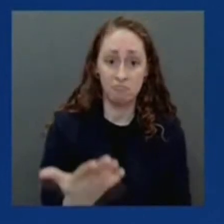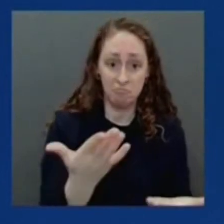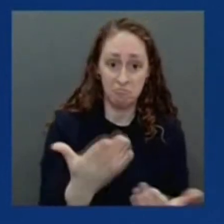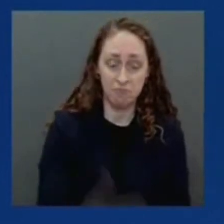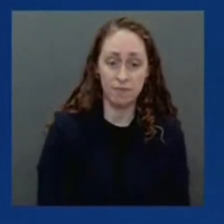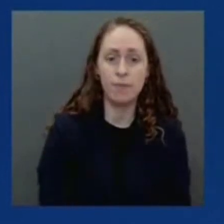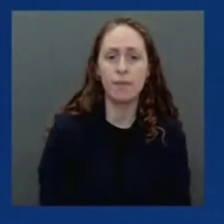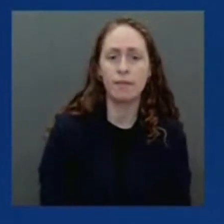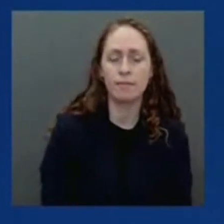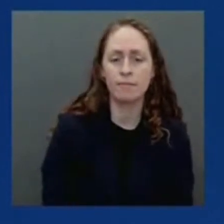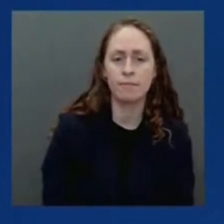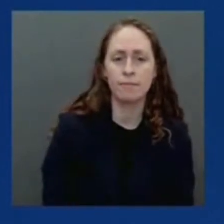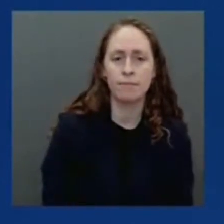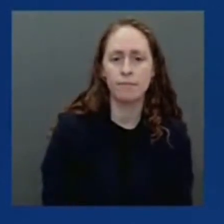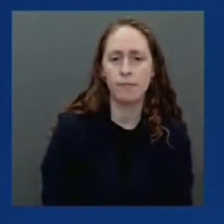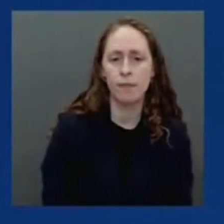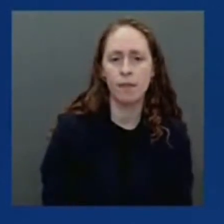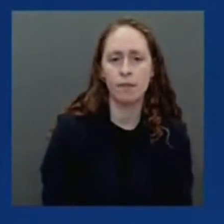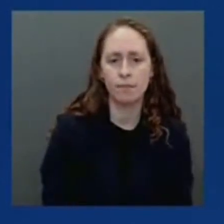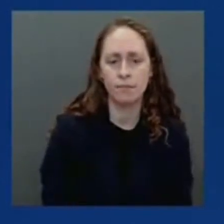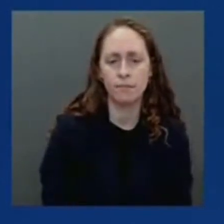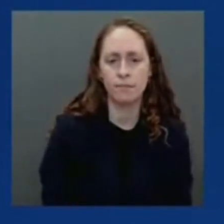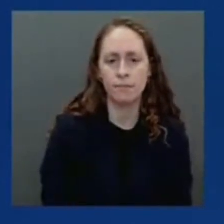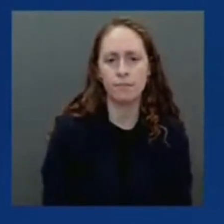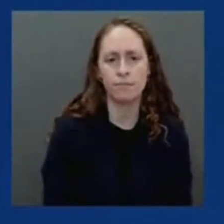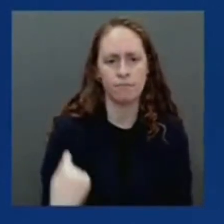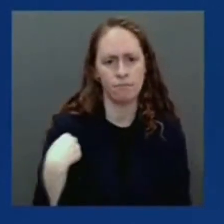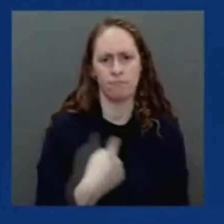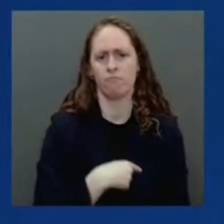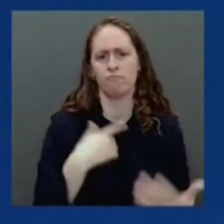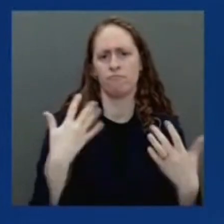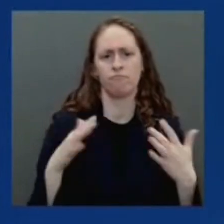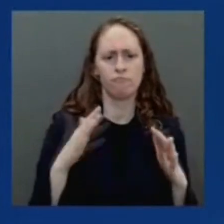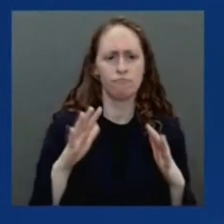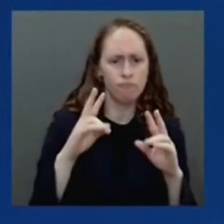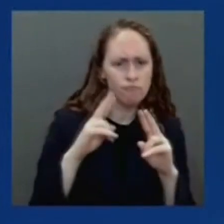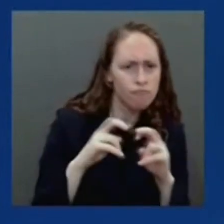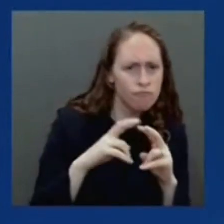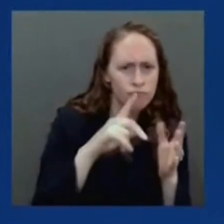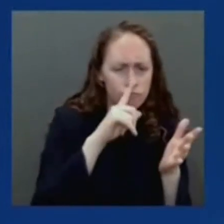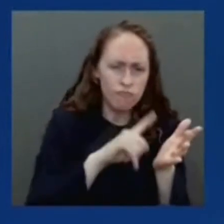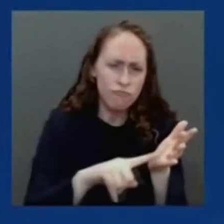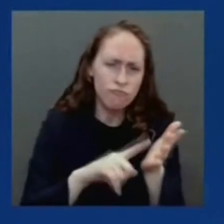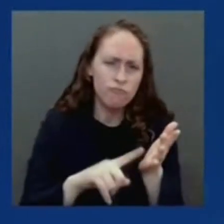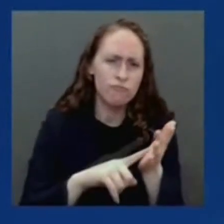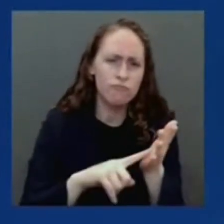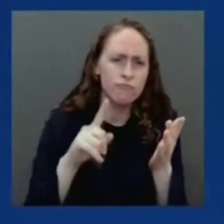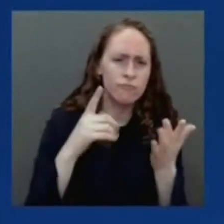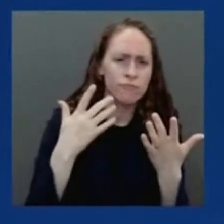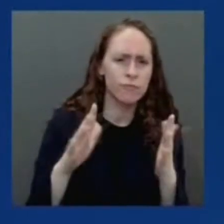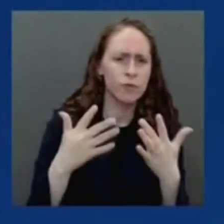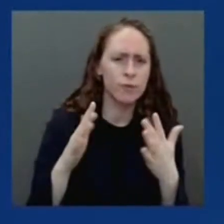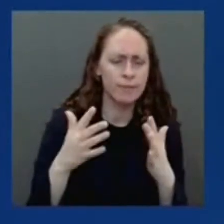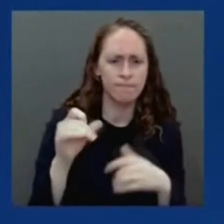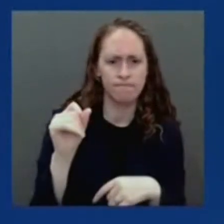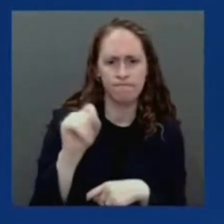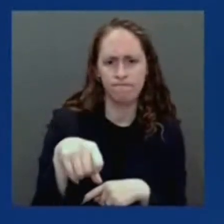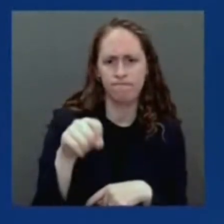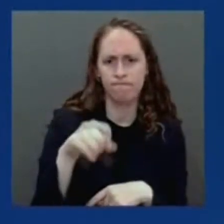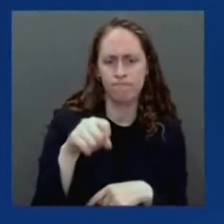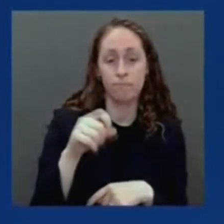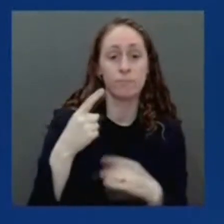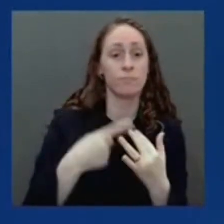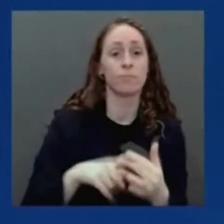time ago, the RECOVER study at the NIH in collaboration with other agencies, looking